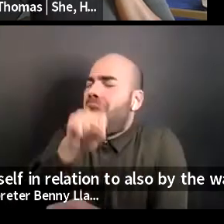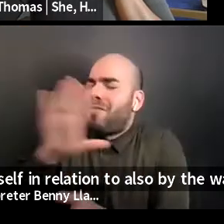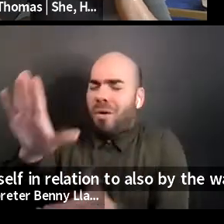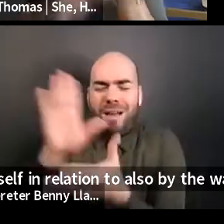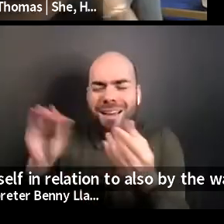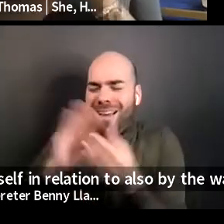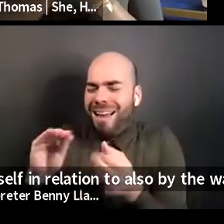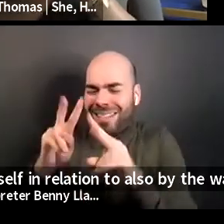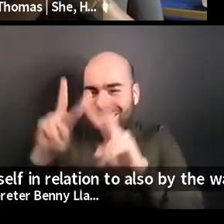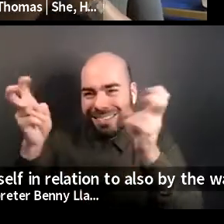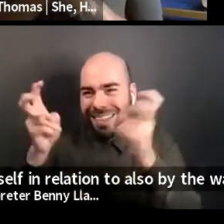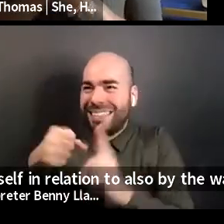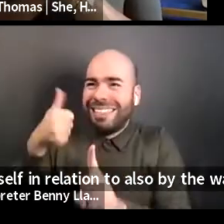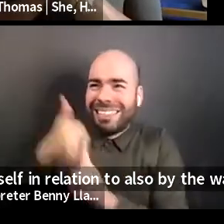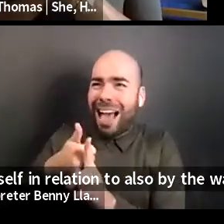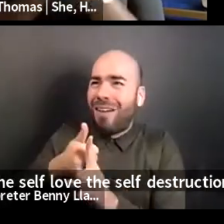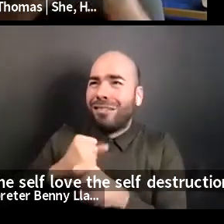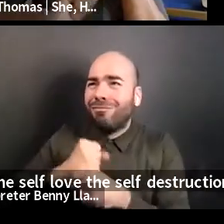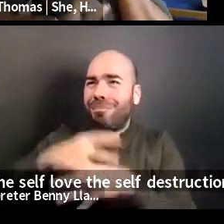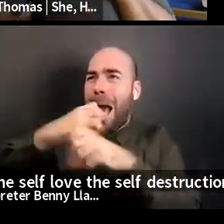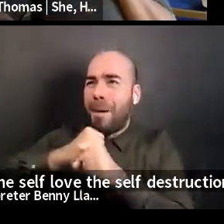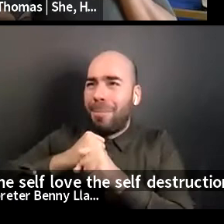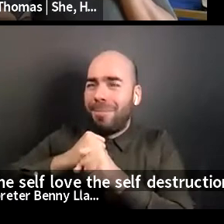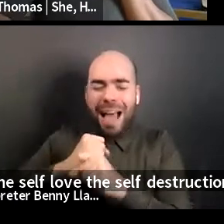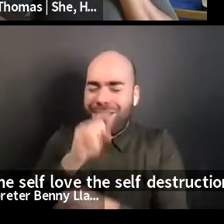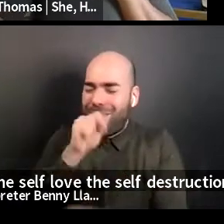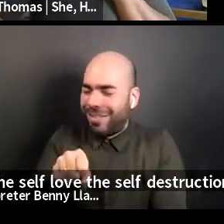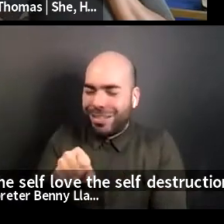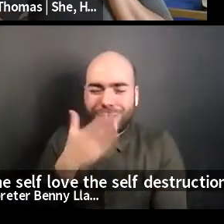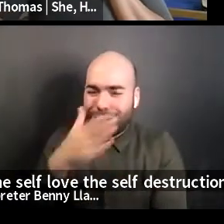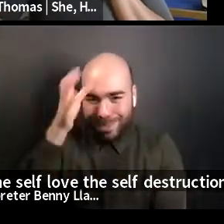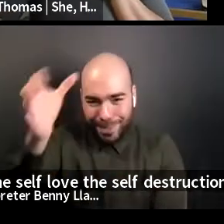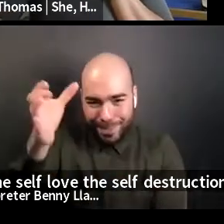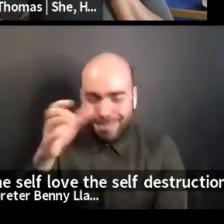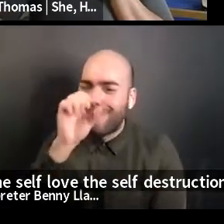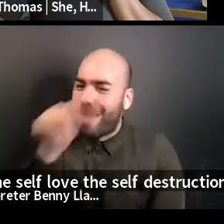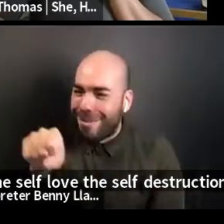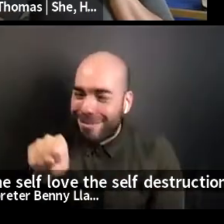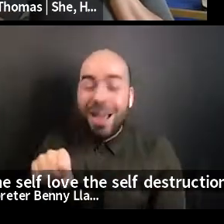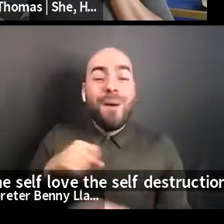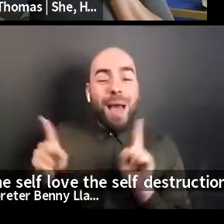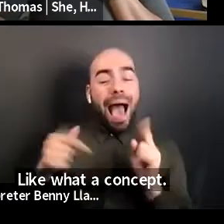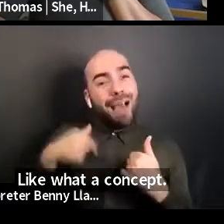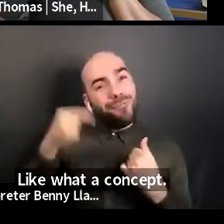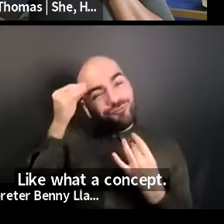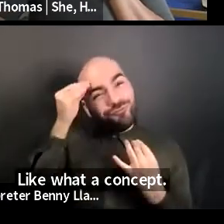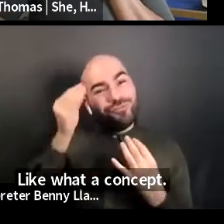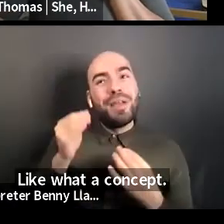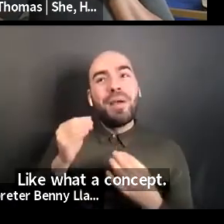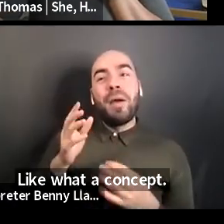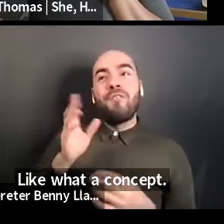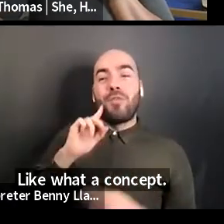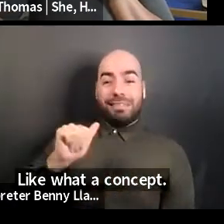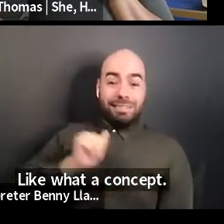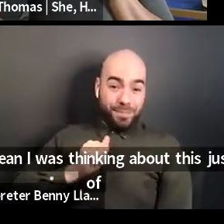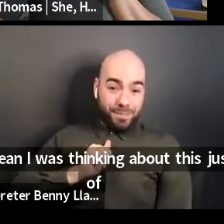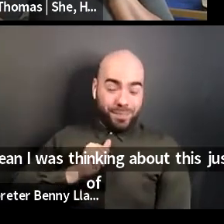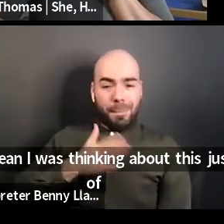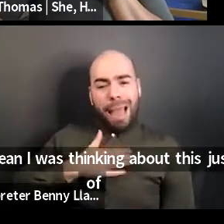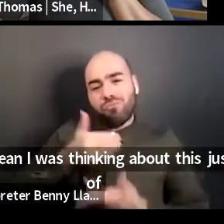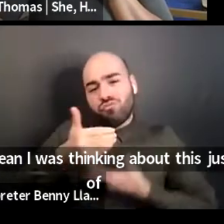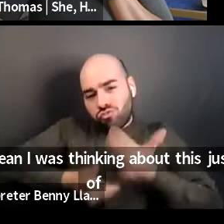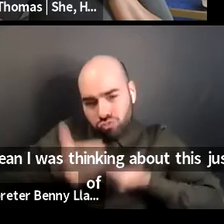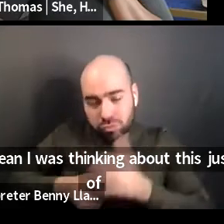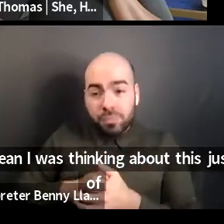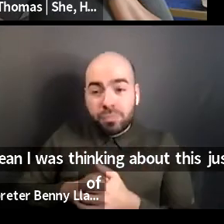idea. What a concept. So yeah, I mean, I was thinking about this just in terms of my own practice and also the context right